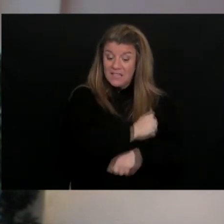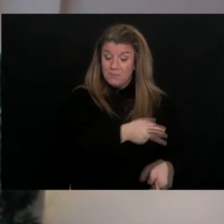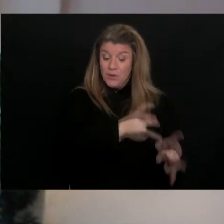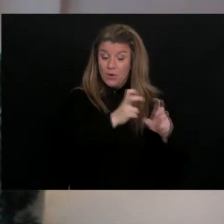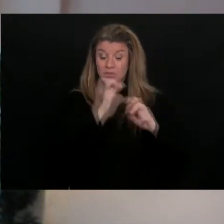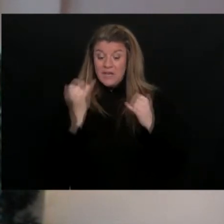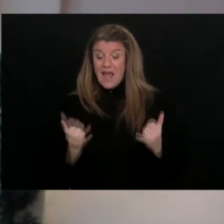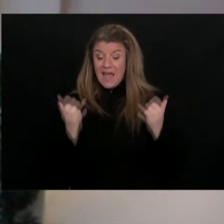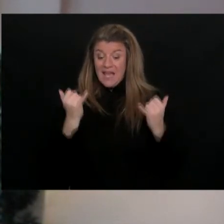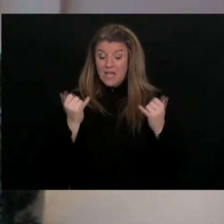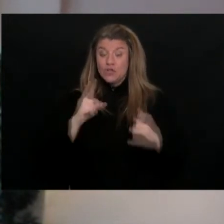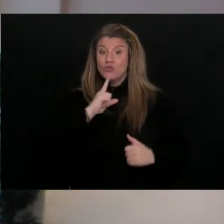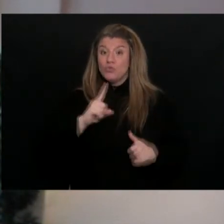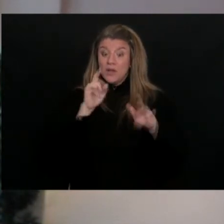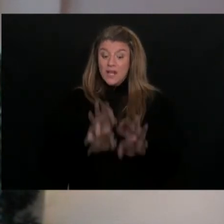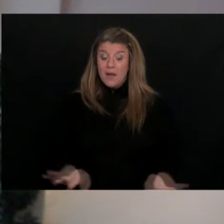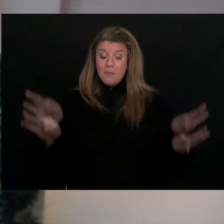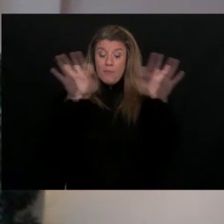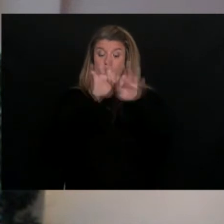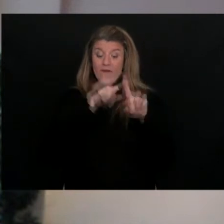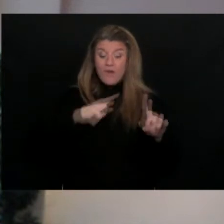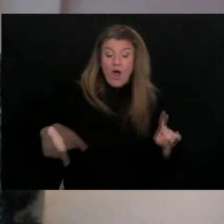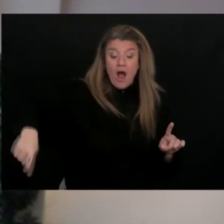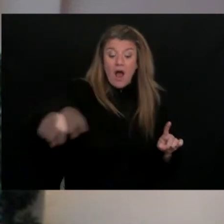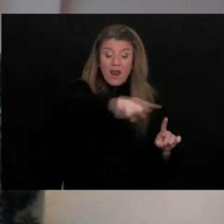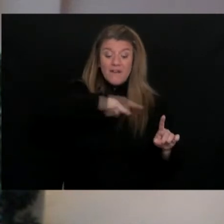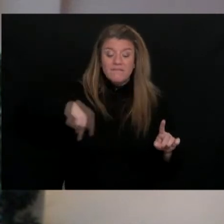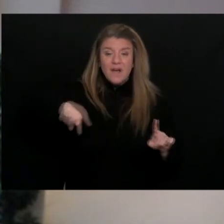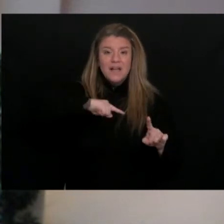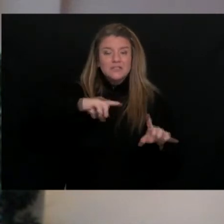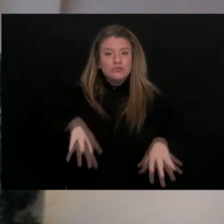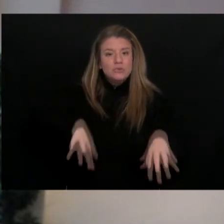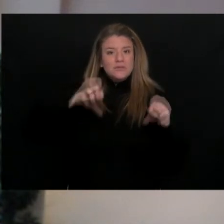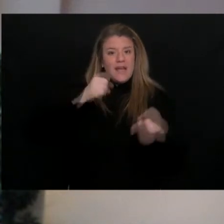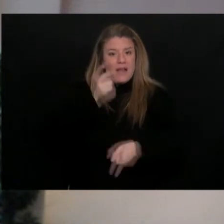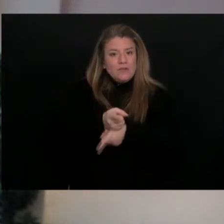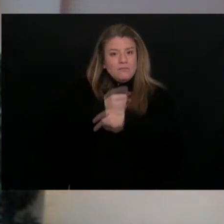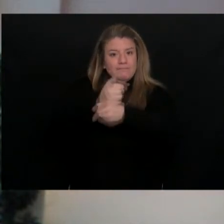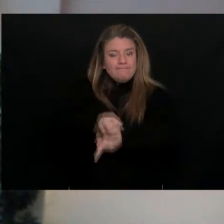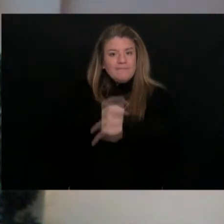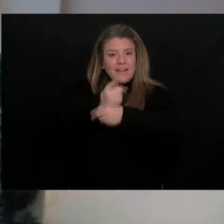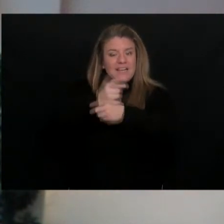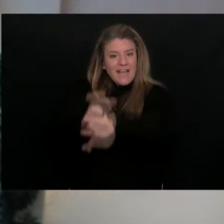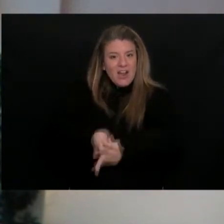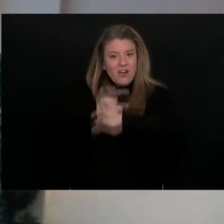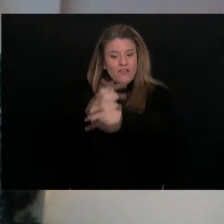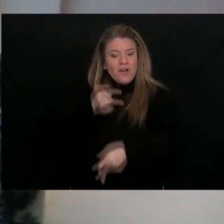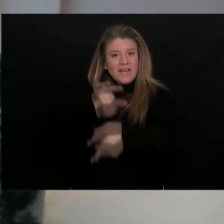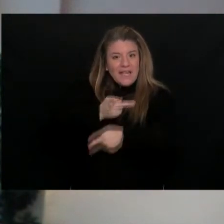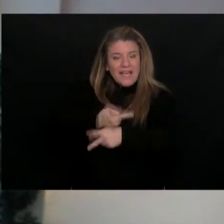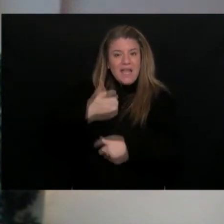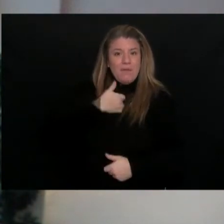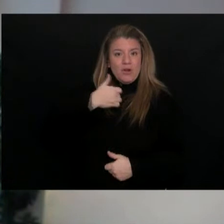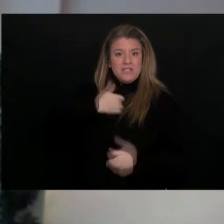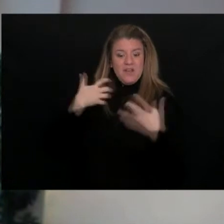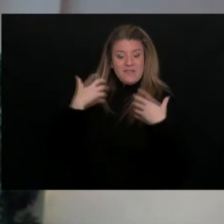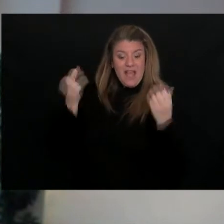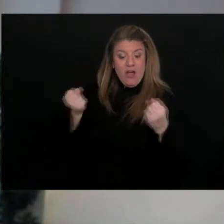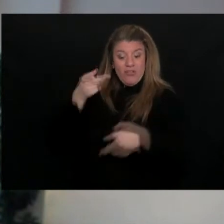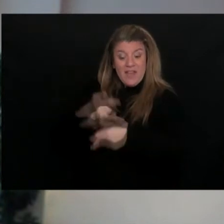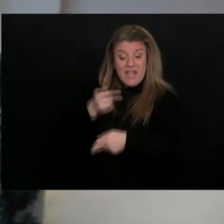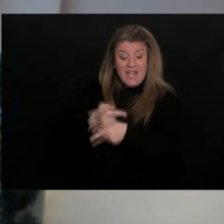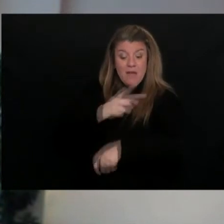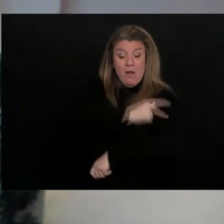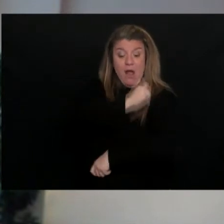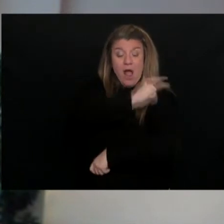today. So really important for all of us to take those right precautions so that we keep ourselves healthy and we keep our